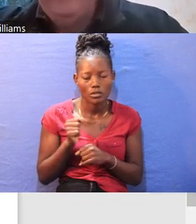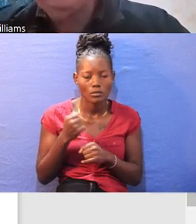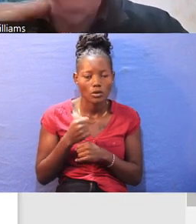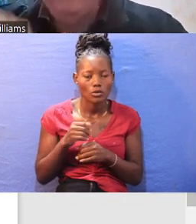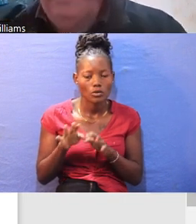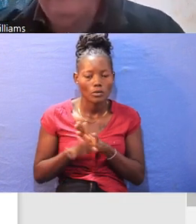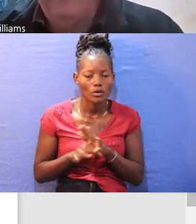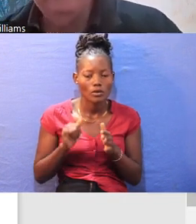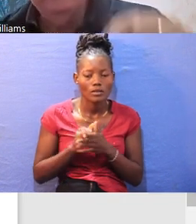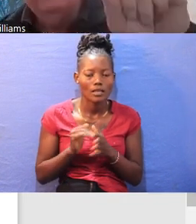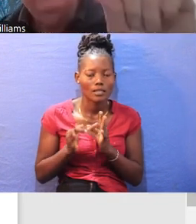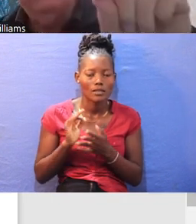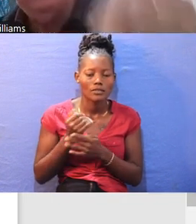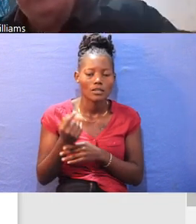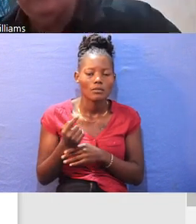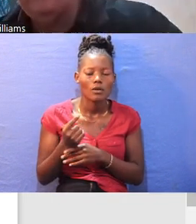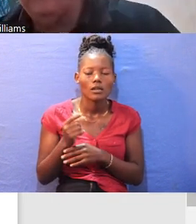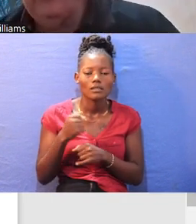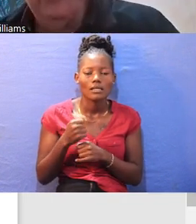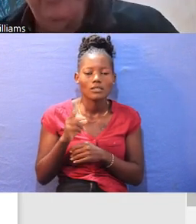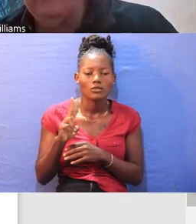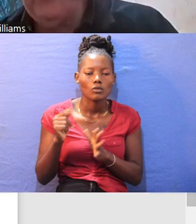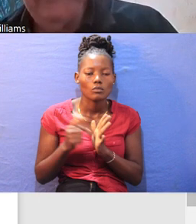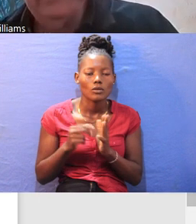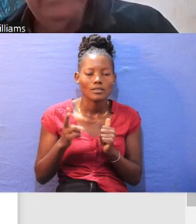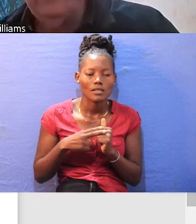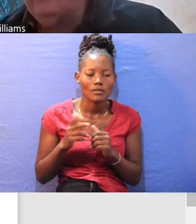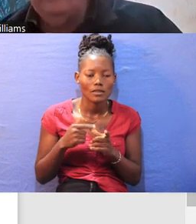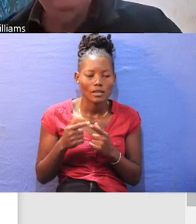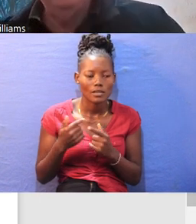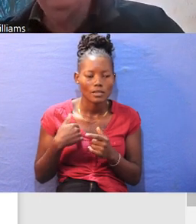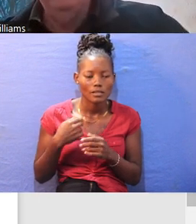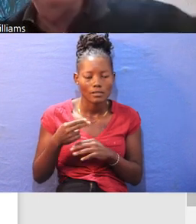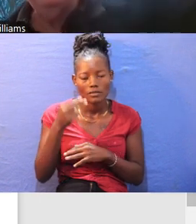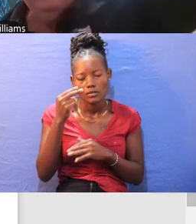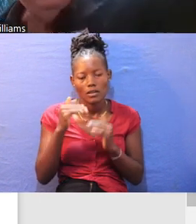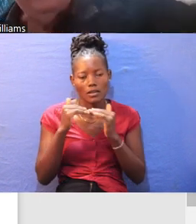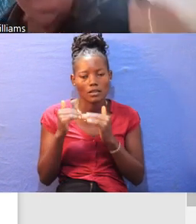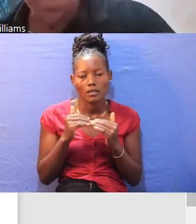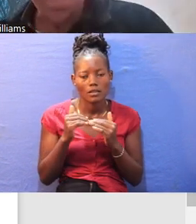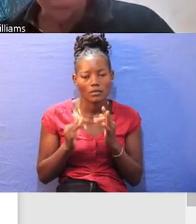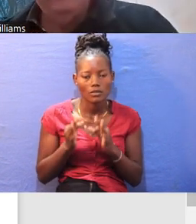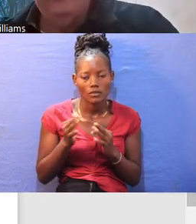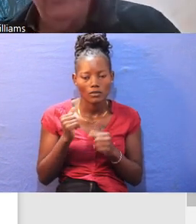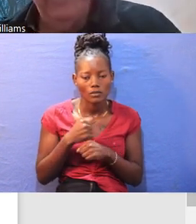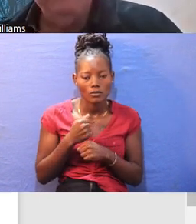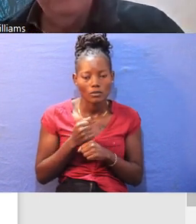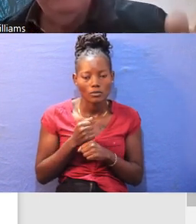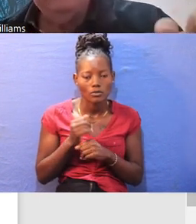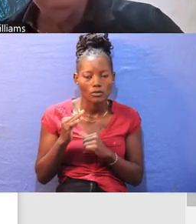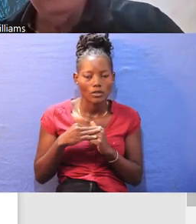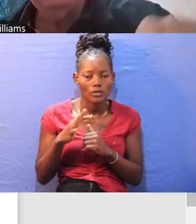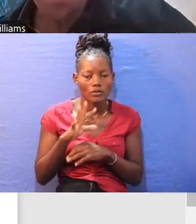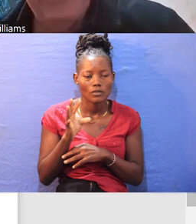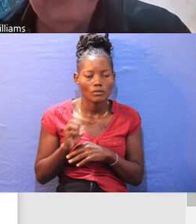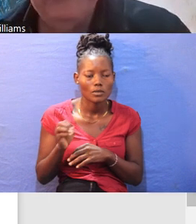I can't go beyond that. If somebody else does it in 2.7, he's got a much higher ceiling than me. And guess what? He